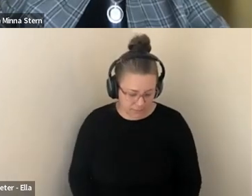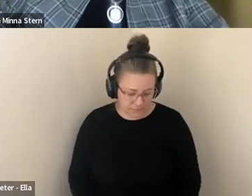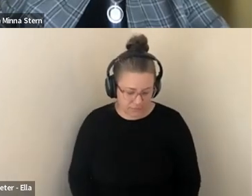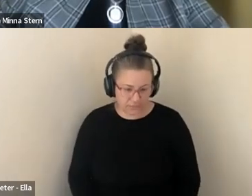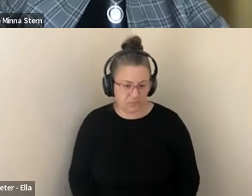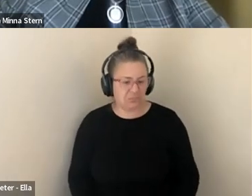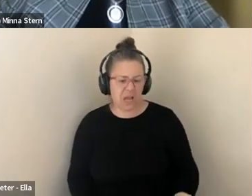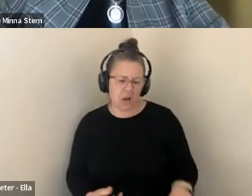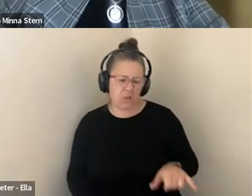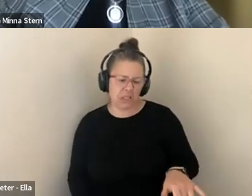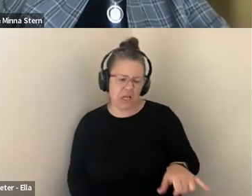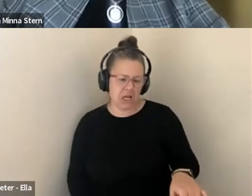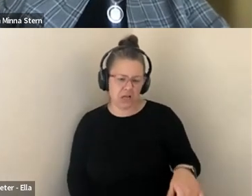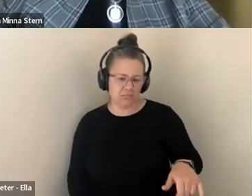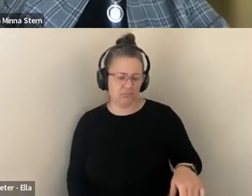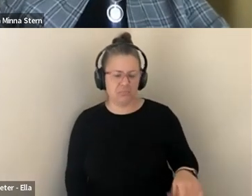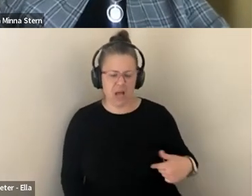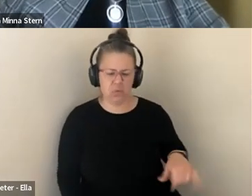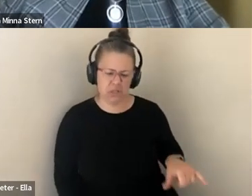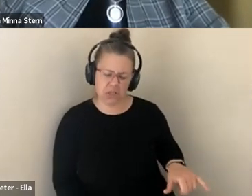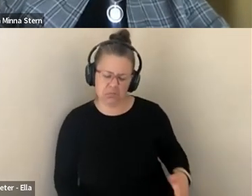Thank you all for that.